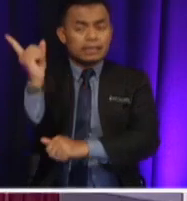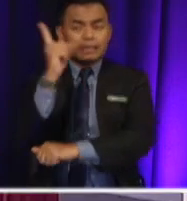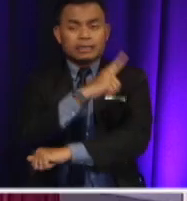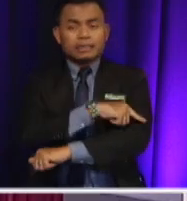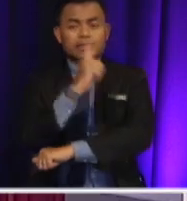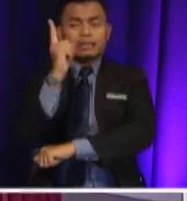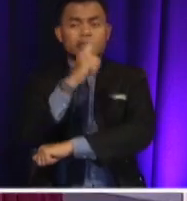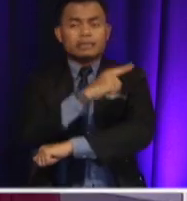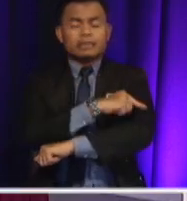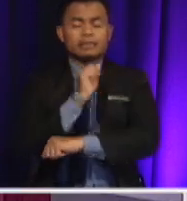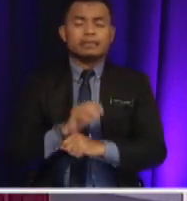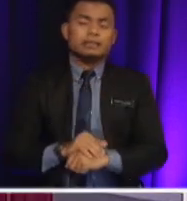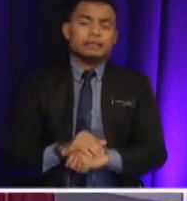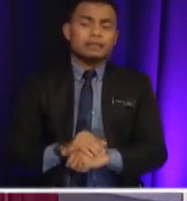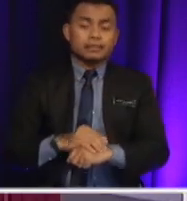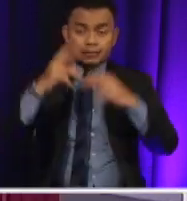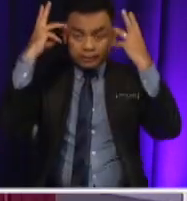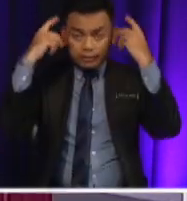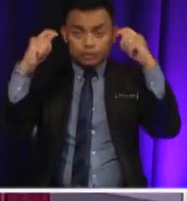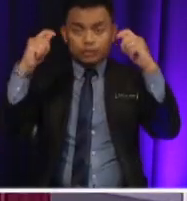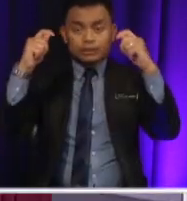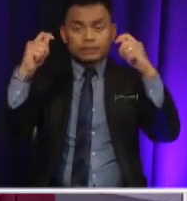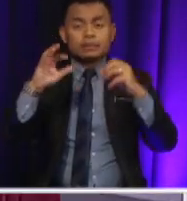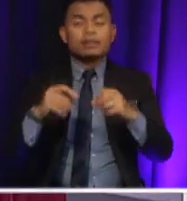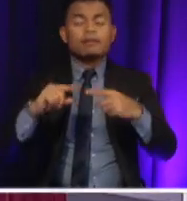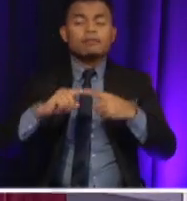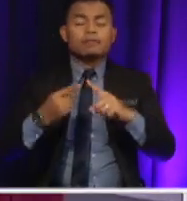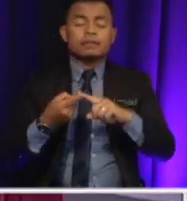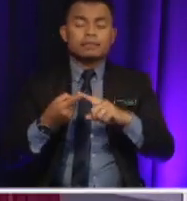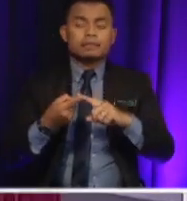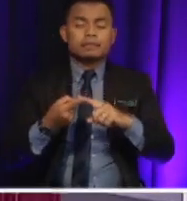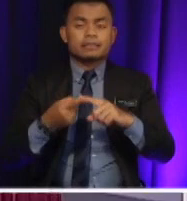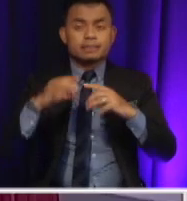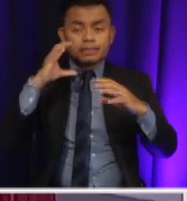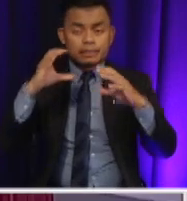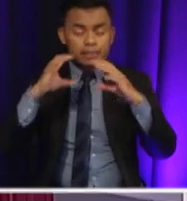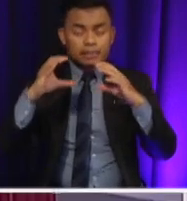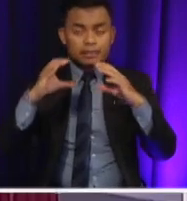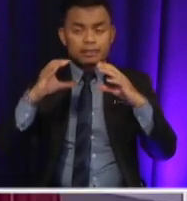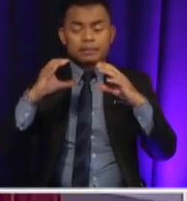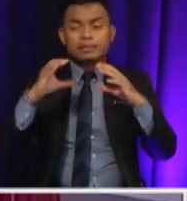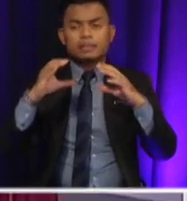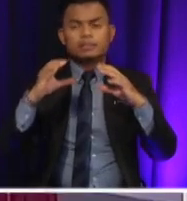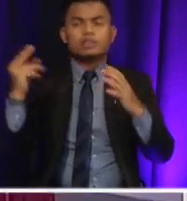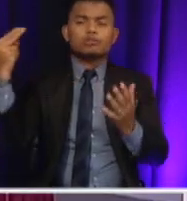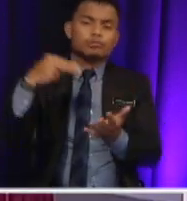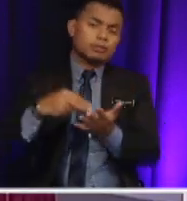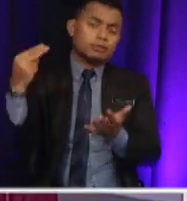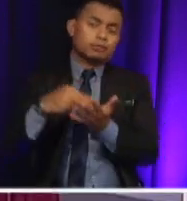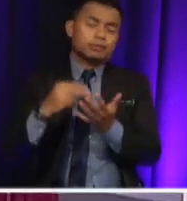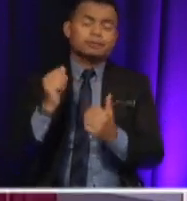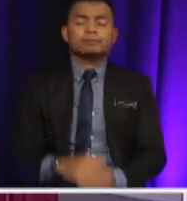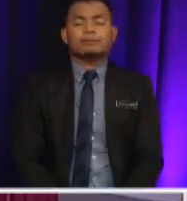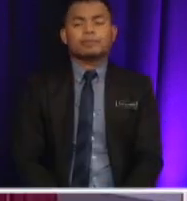love you, your teachers and friends, they tell you the same thing over and over again, right, Divya? Yeah. But you seem to not